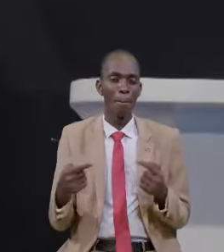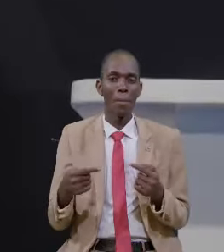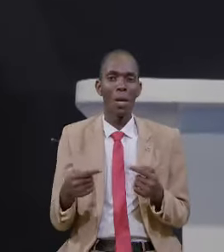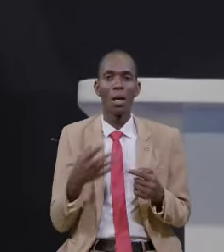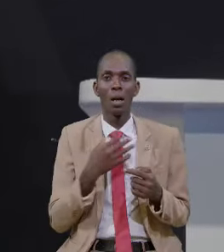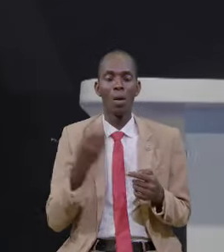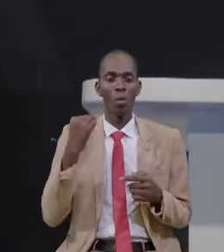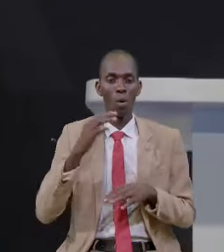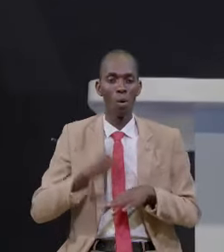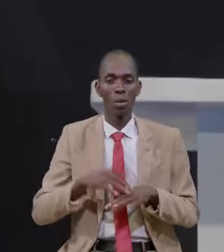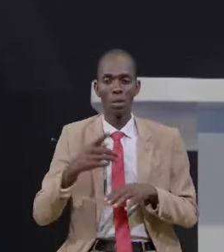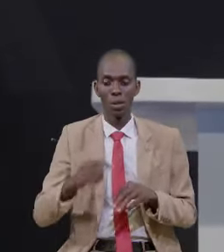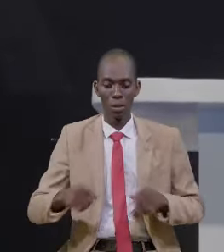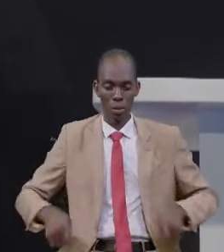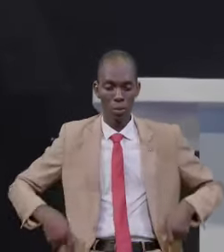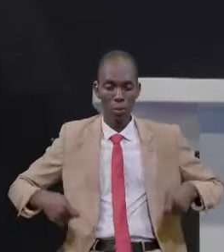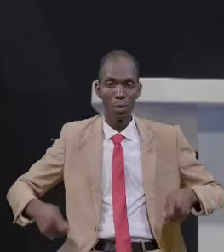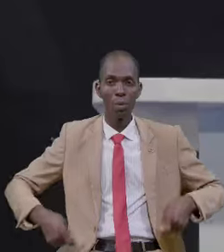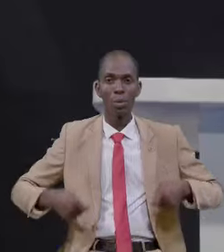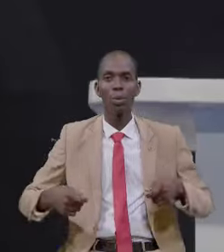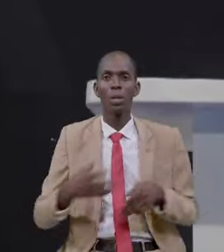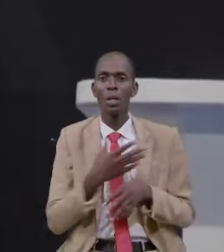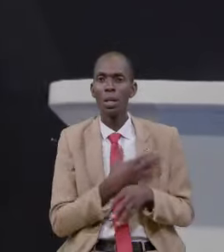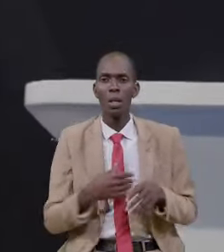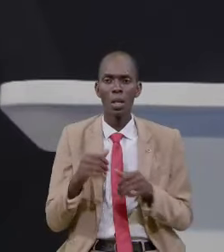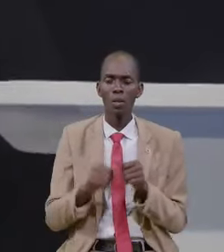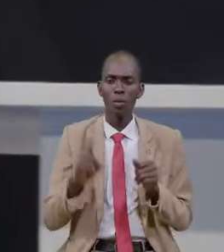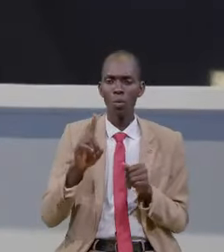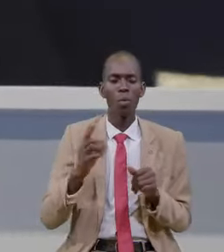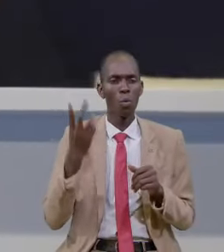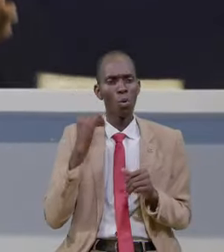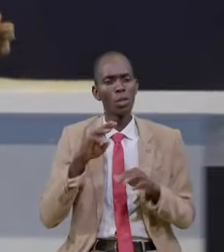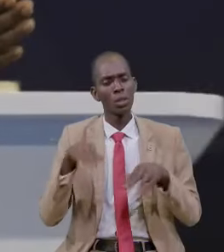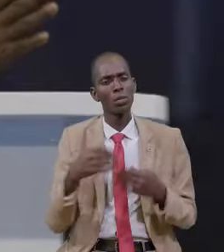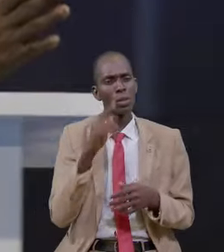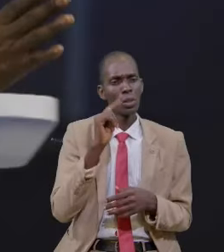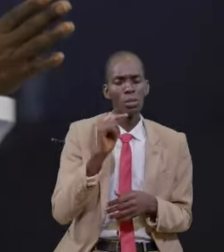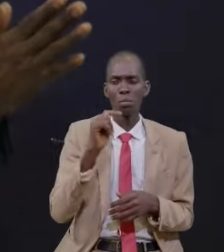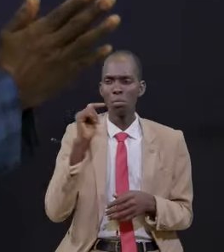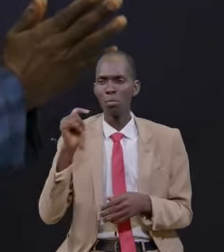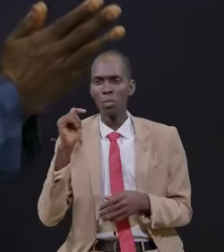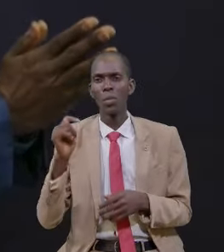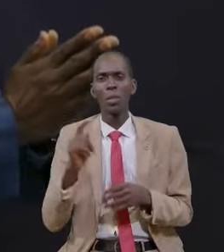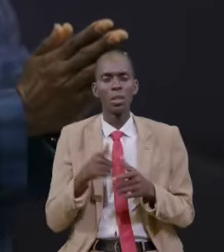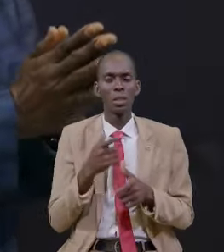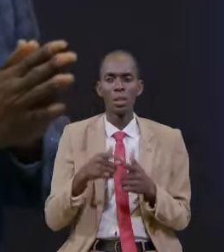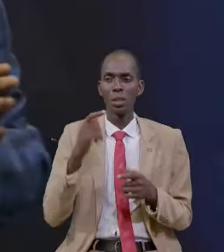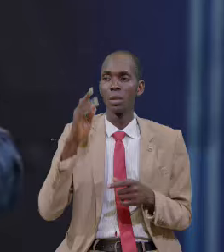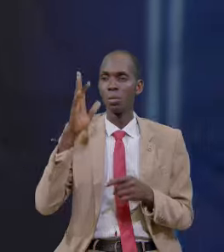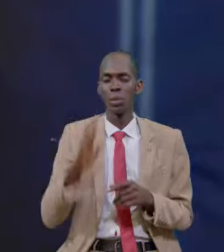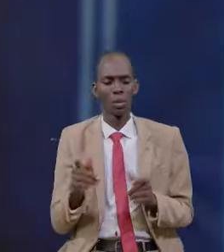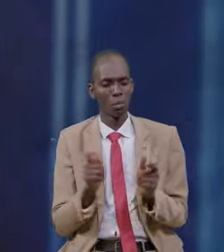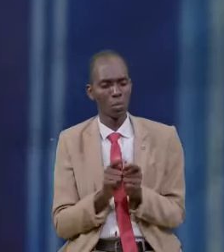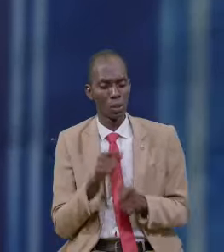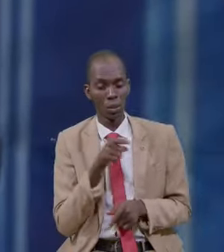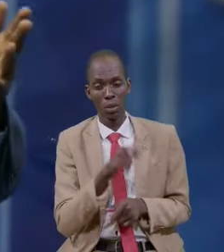wheelchair. And the minister, when everybody was giving testimony, the minister went to him and